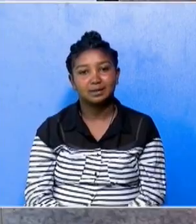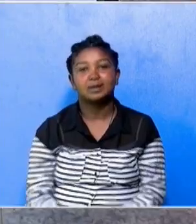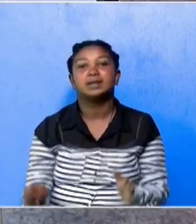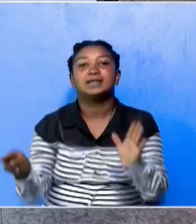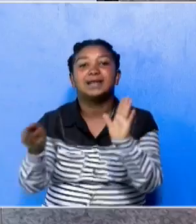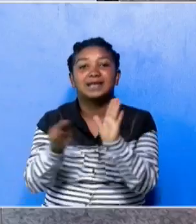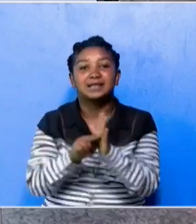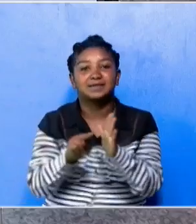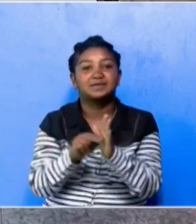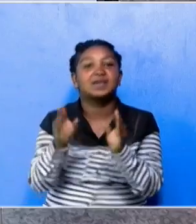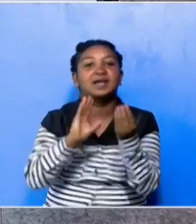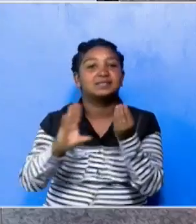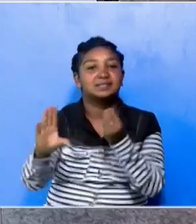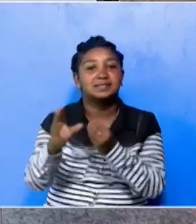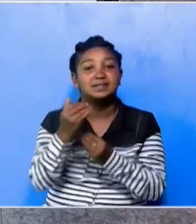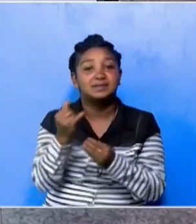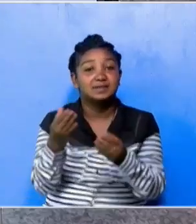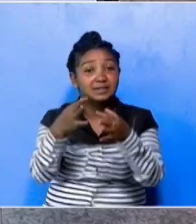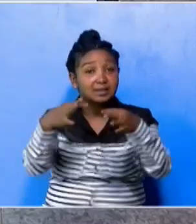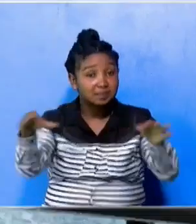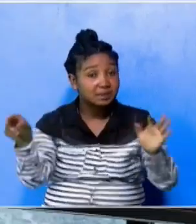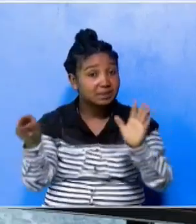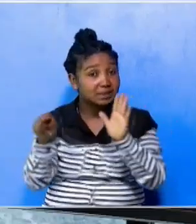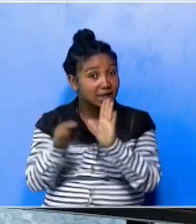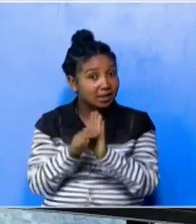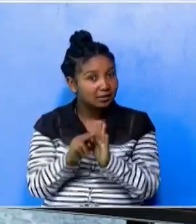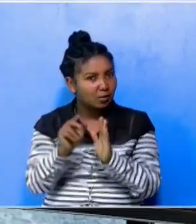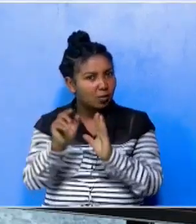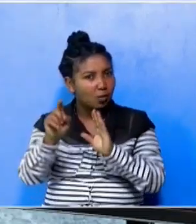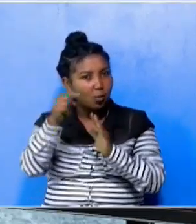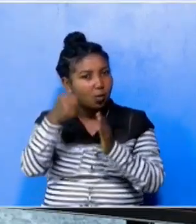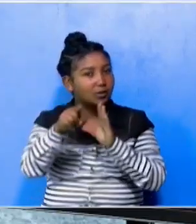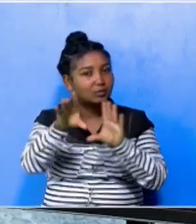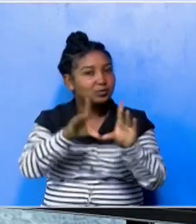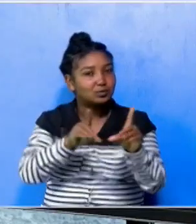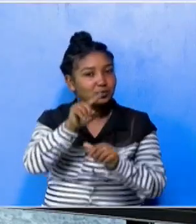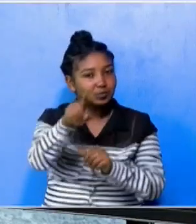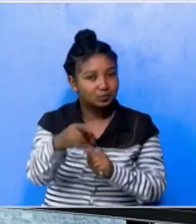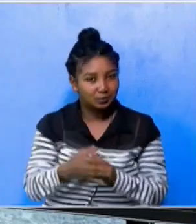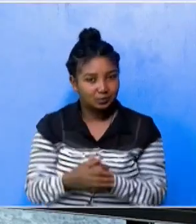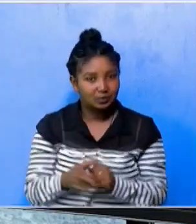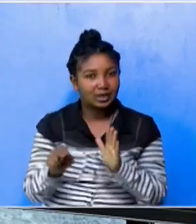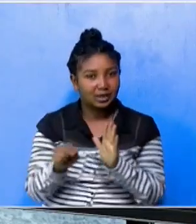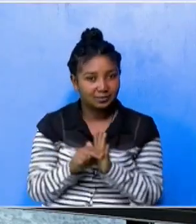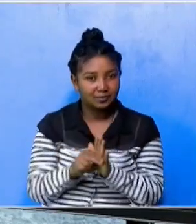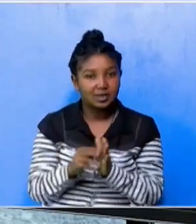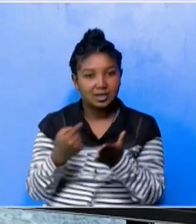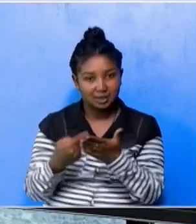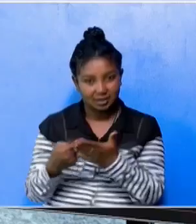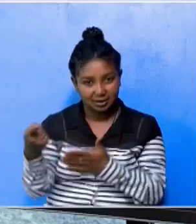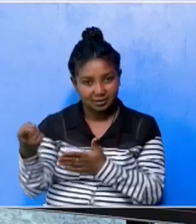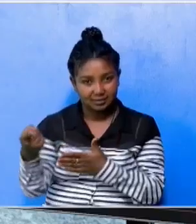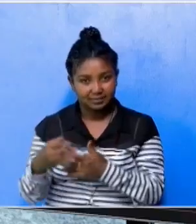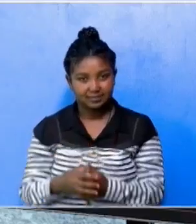In negative case. If the statement is negative, what could you do? What could you do? Here,